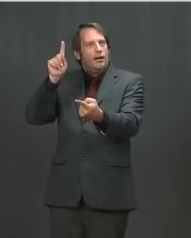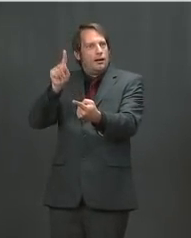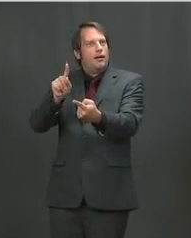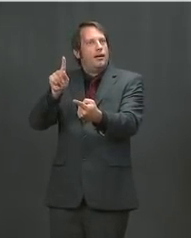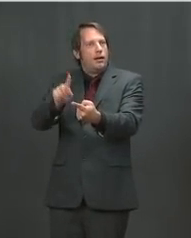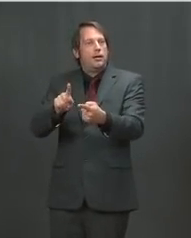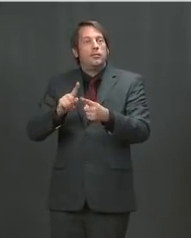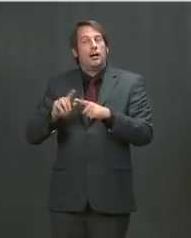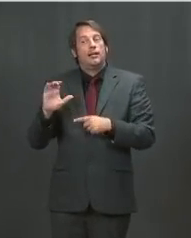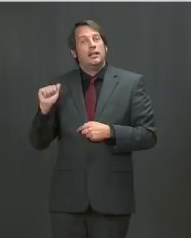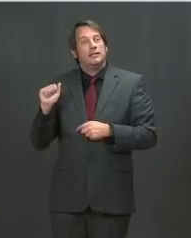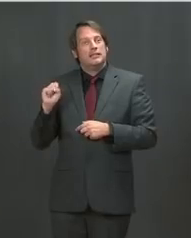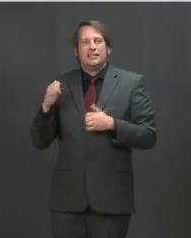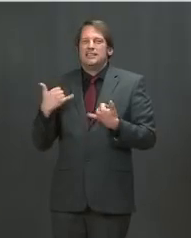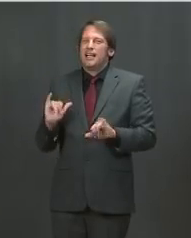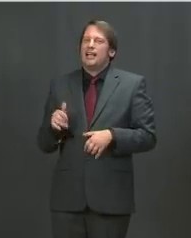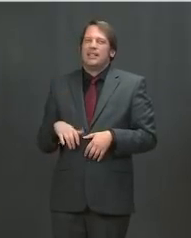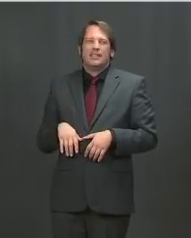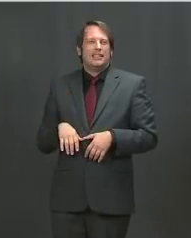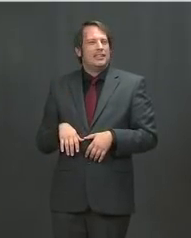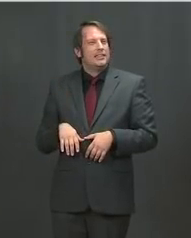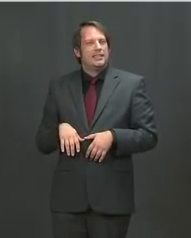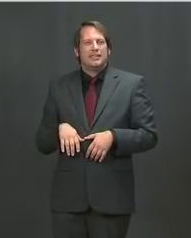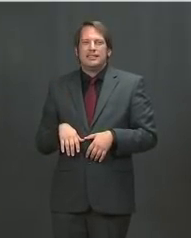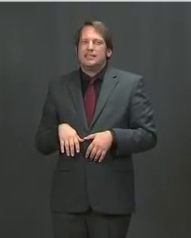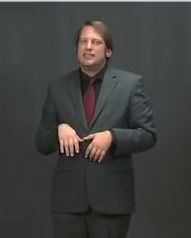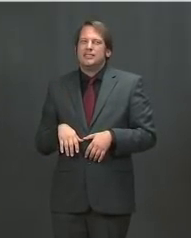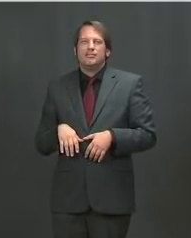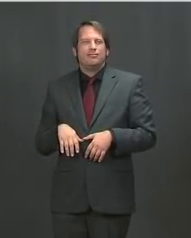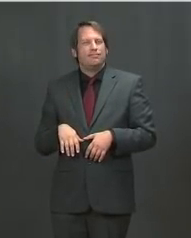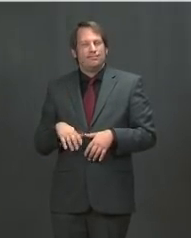thinking that we've won this race.